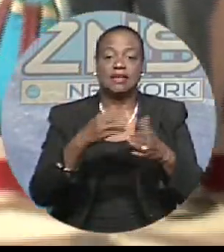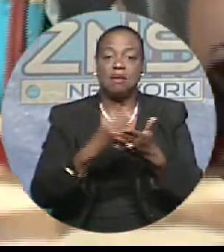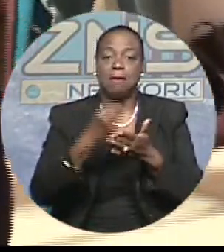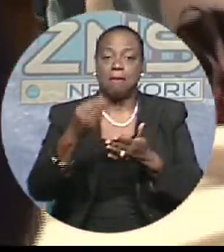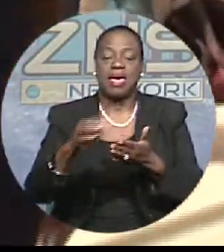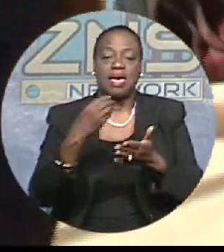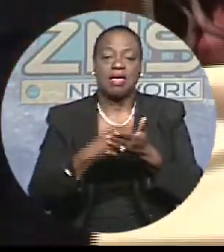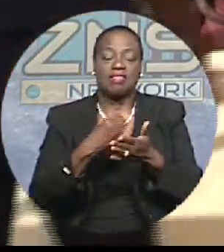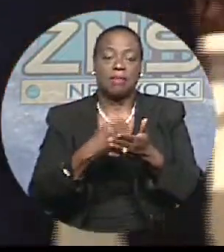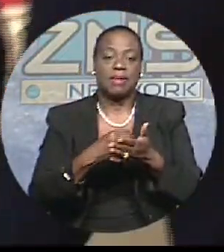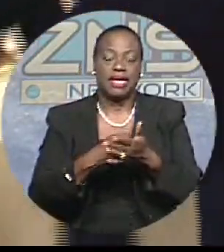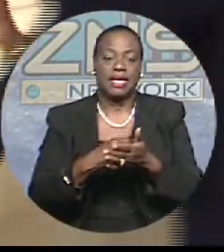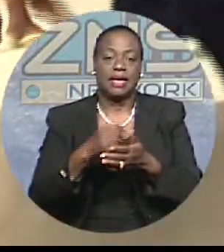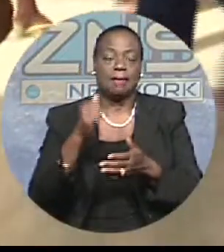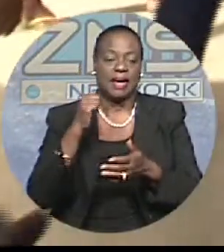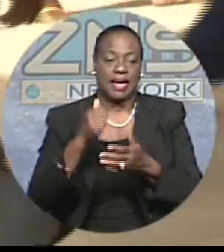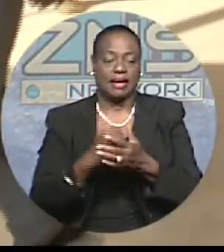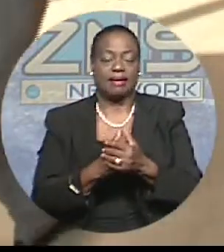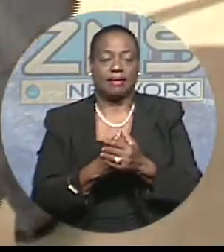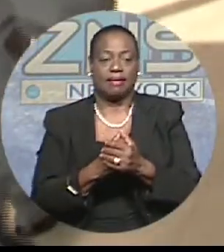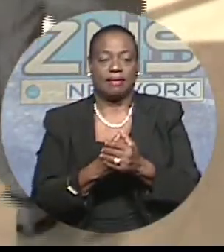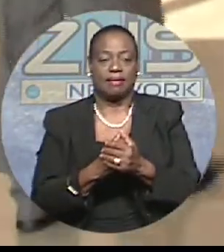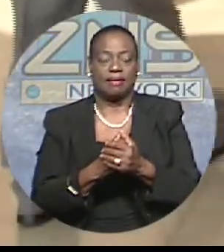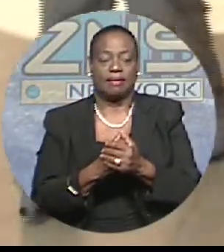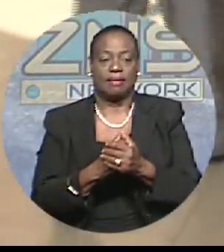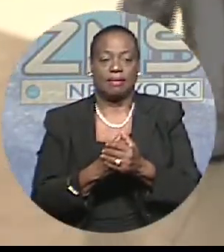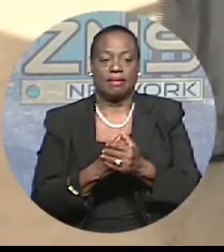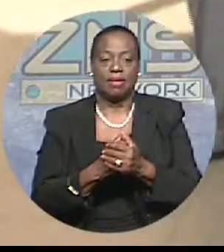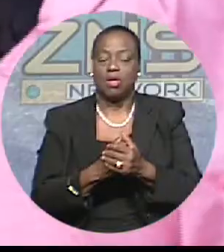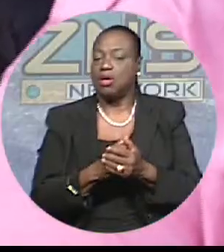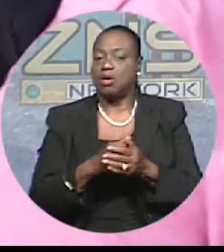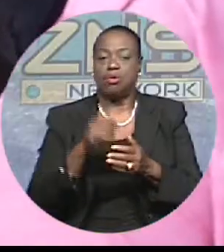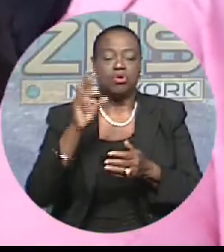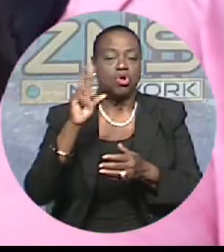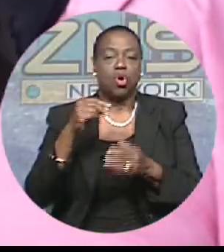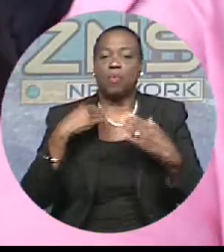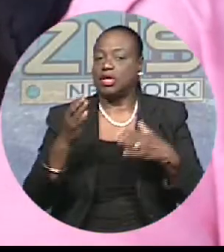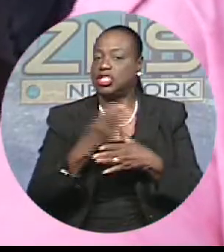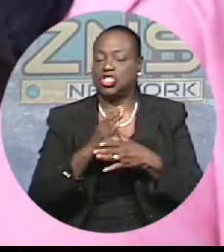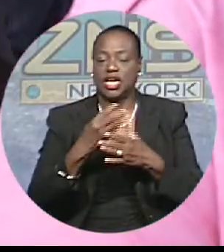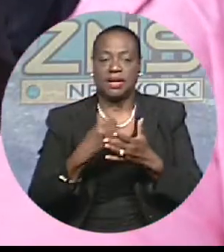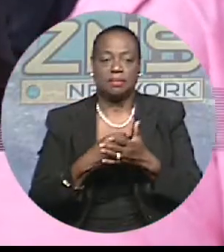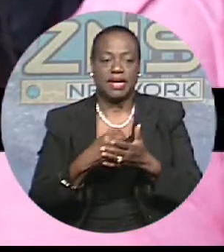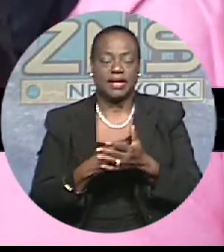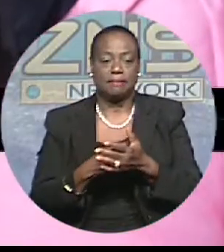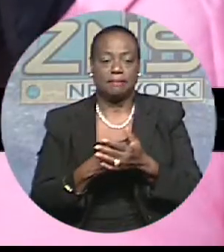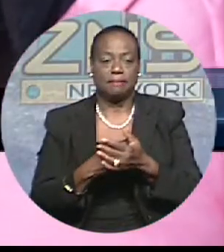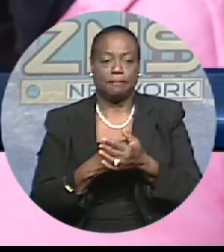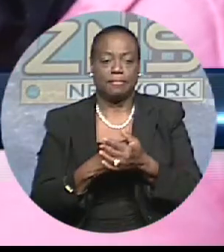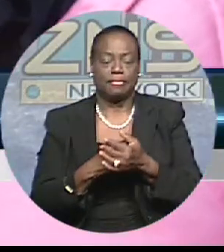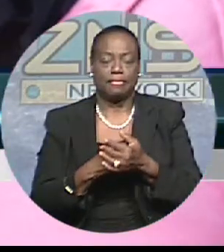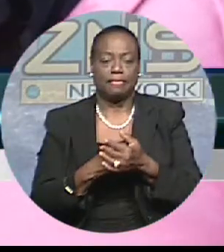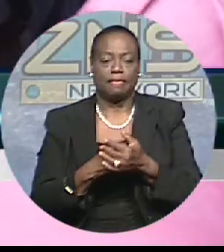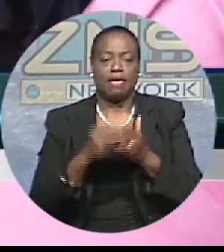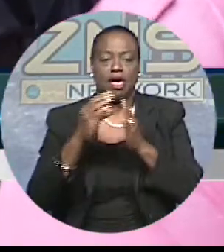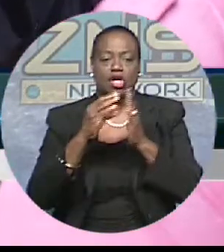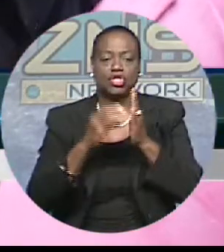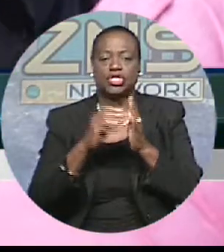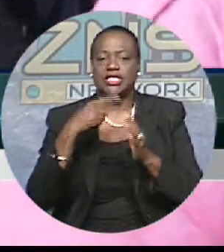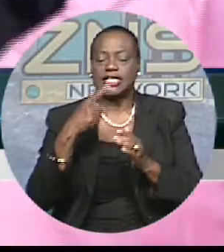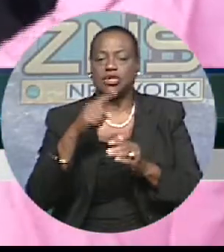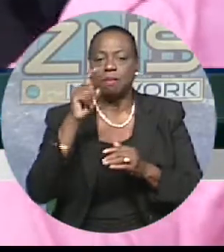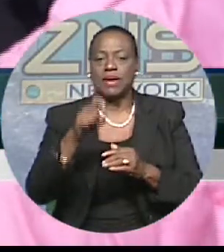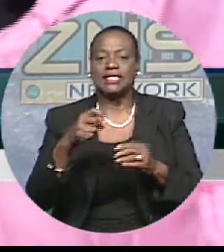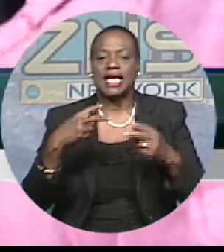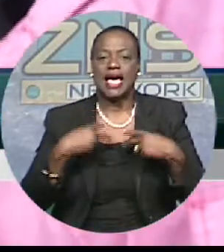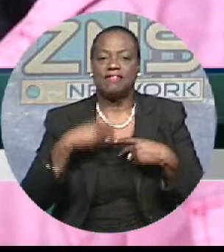three officers had borrowed some money and then paid back. Not nobody share up no money. Secondly, our constitution said we must have the AGM